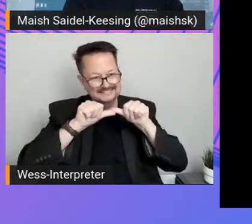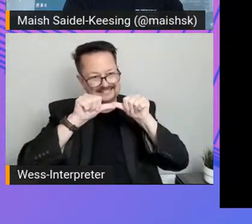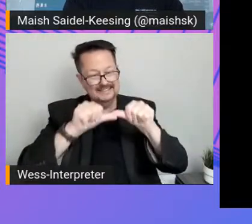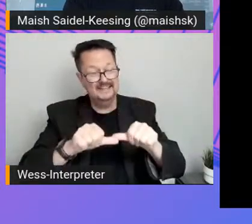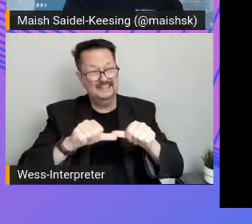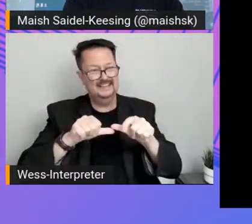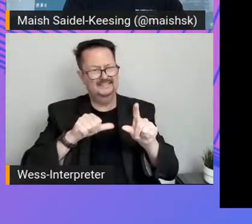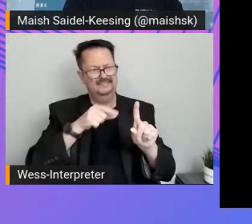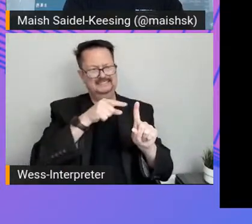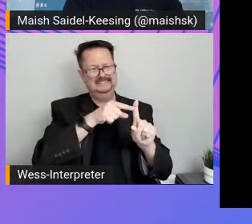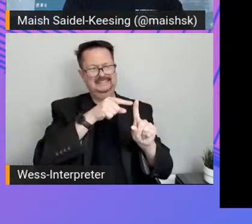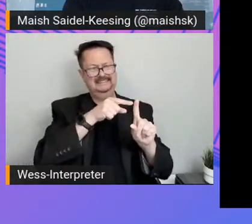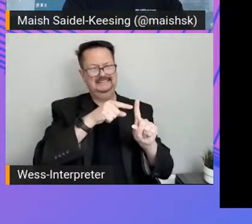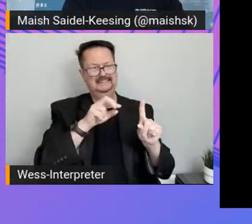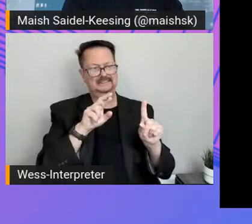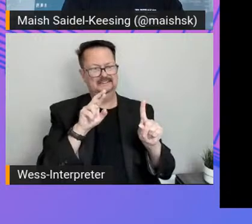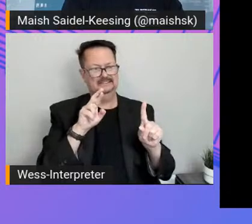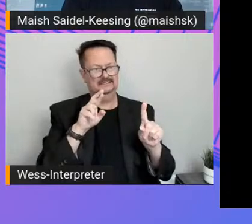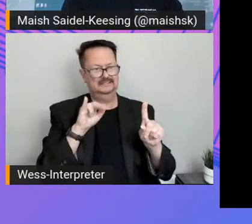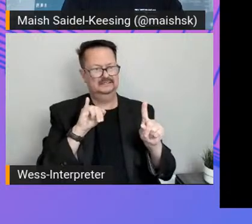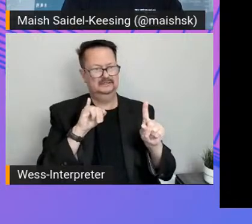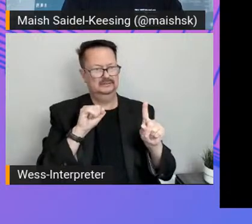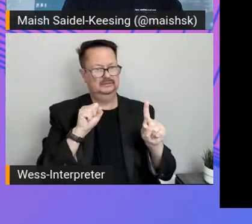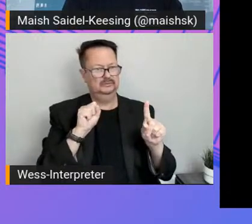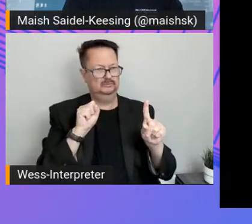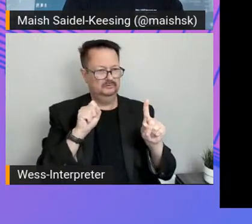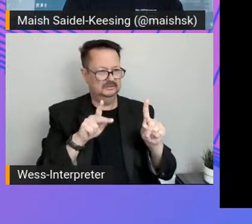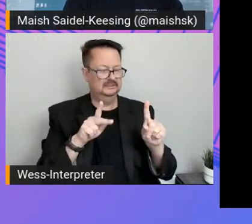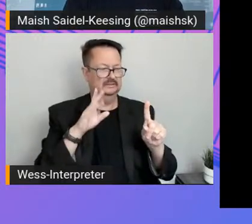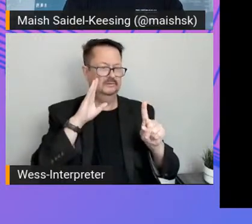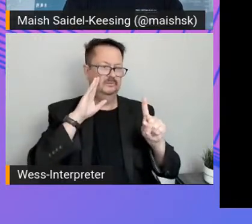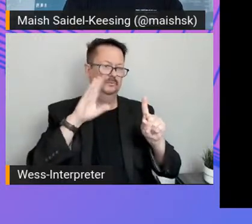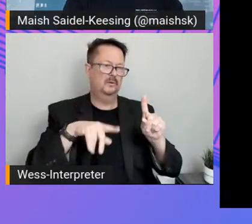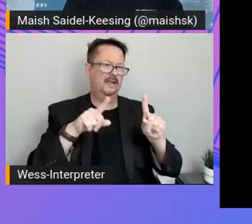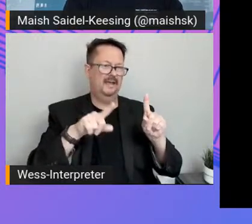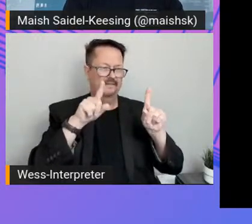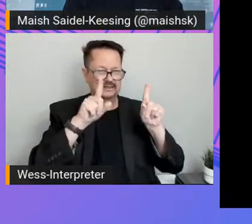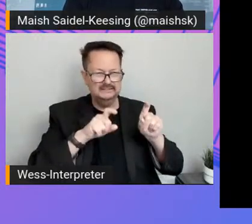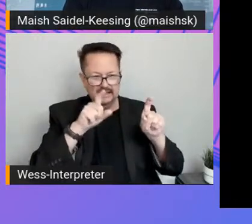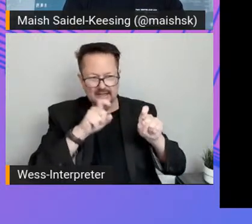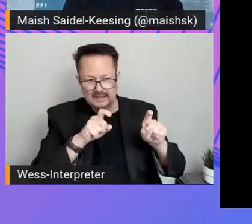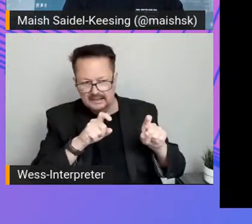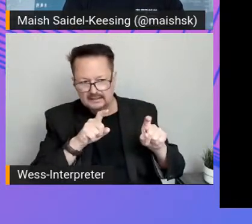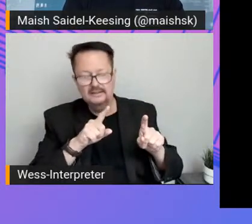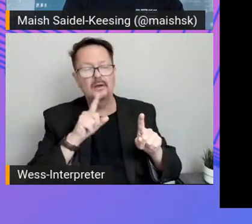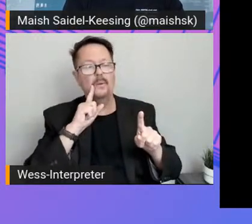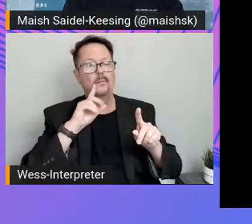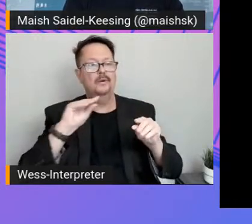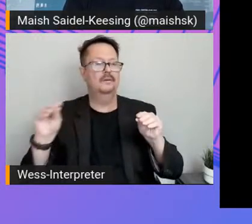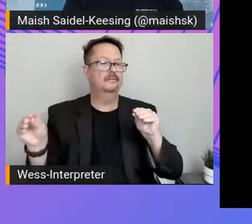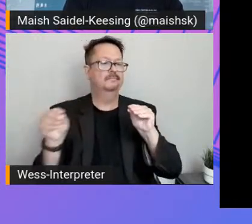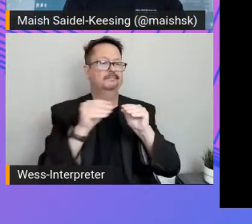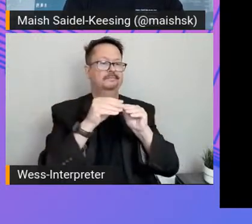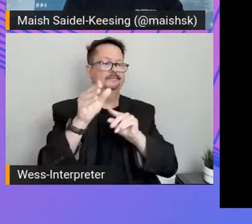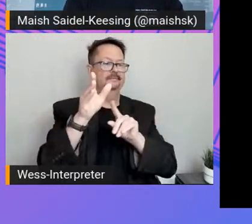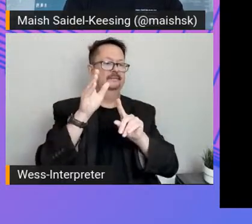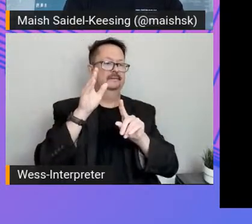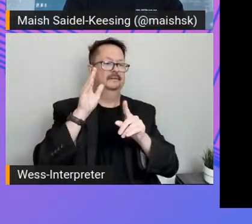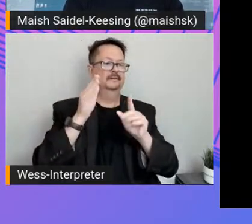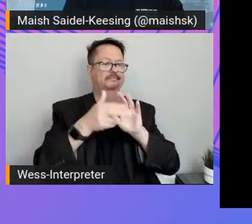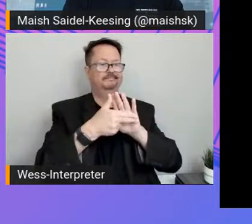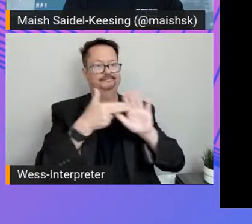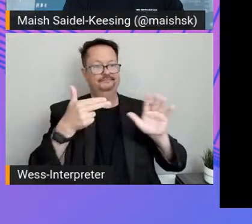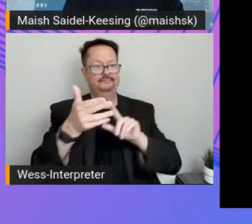risk and they know they're going to have to do a lot of manual testing on it, they'll put it on a feature flag and then just limit it just